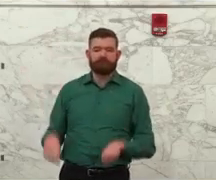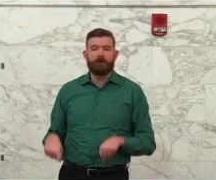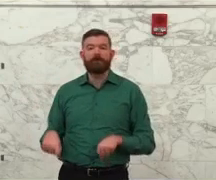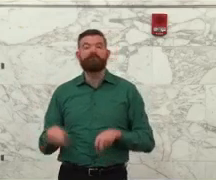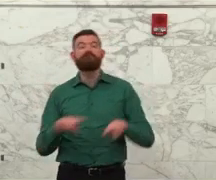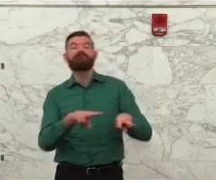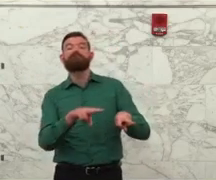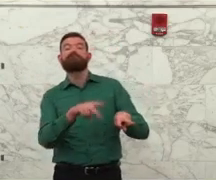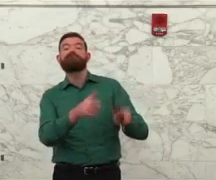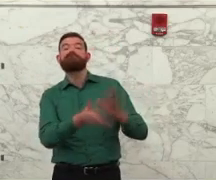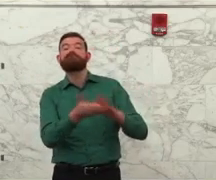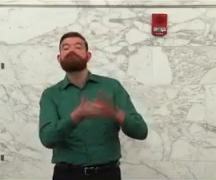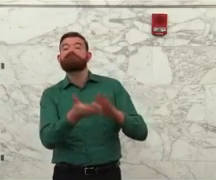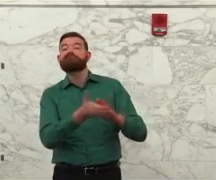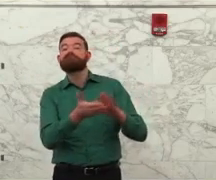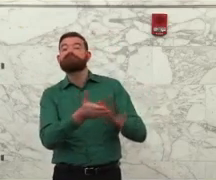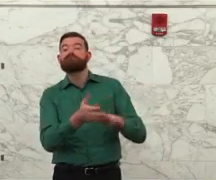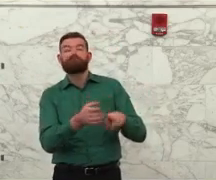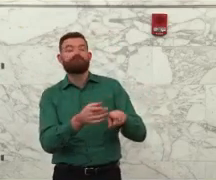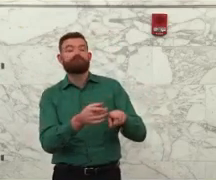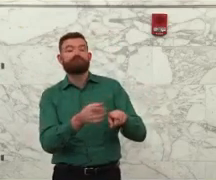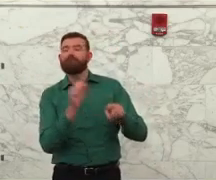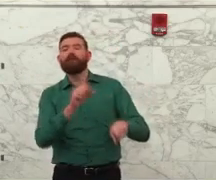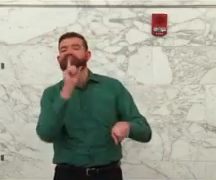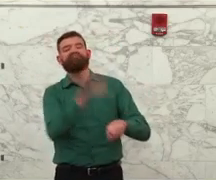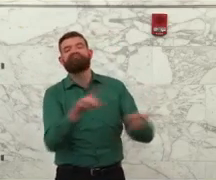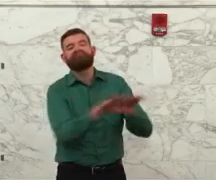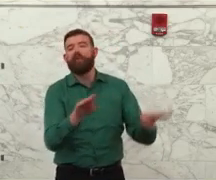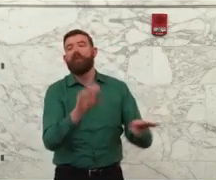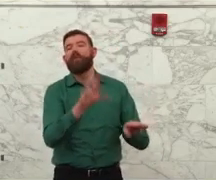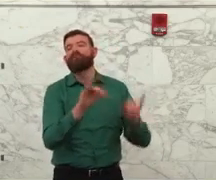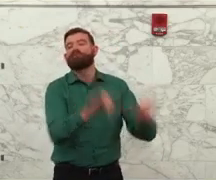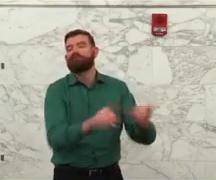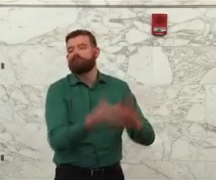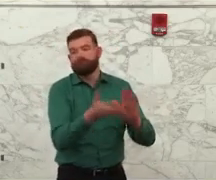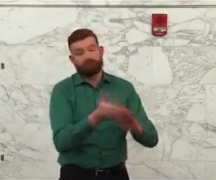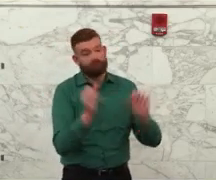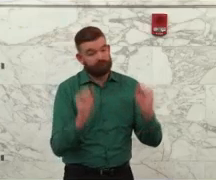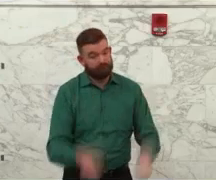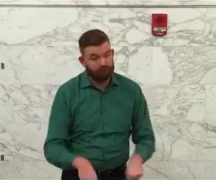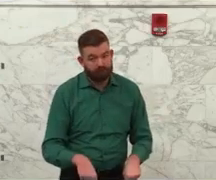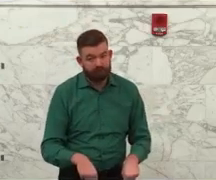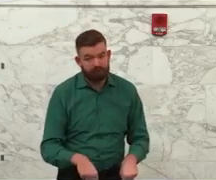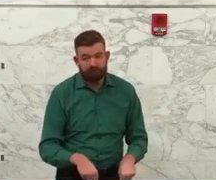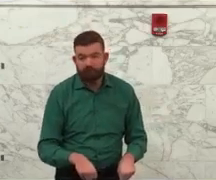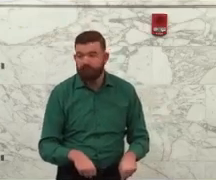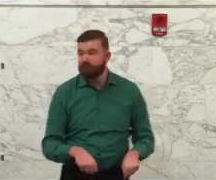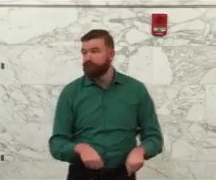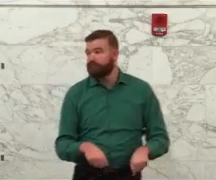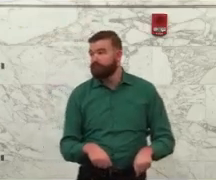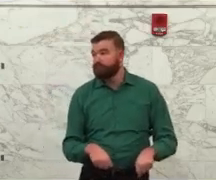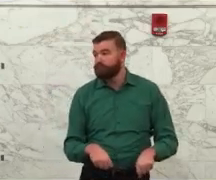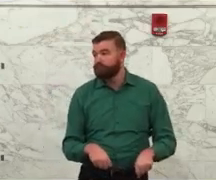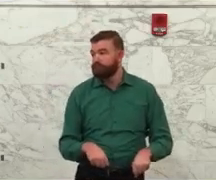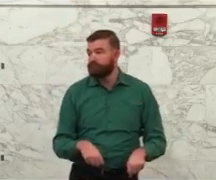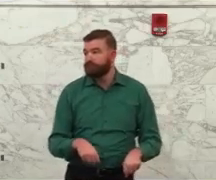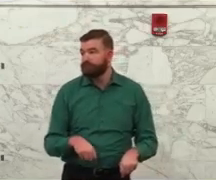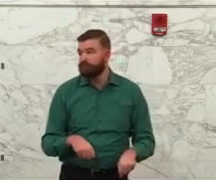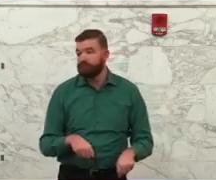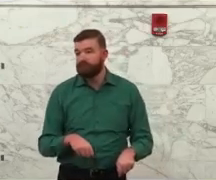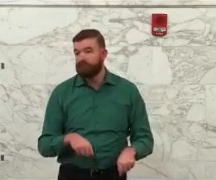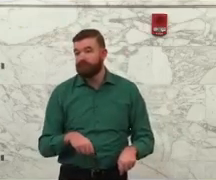determine and see fit. Physical therapy offices? I'm sorry? Physical therapy offices? I believe essential, right? Physical therapy? Still